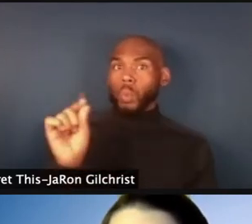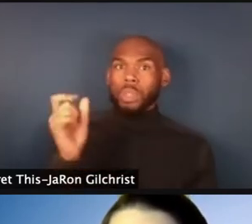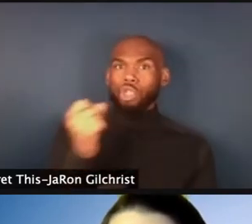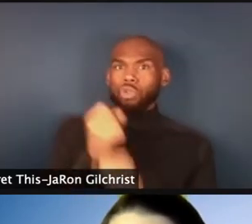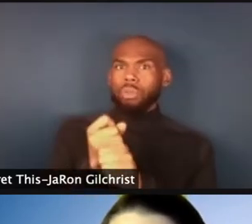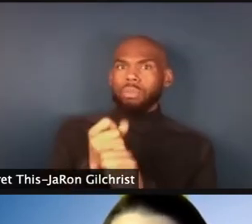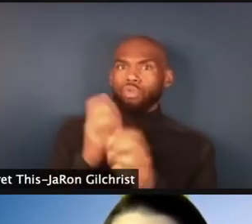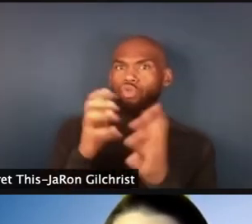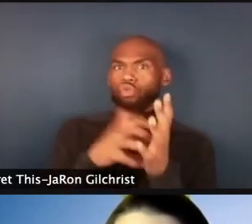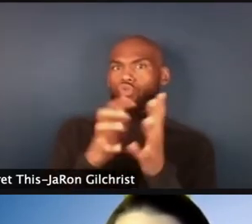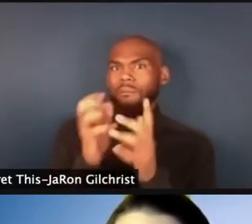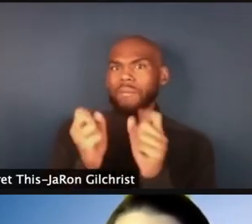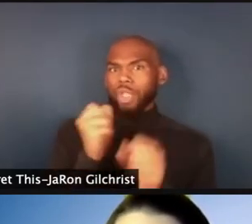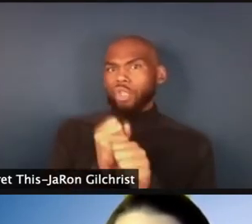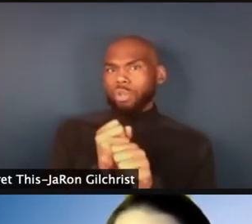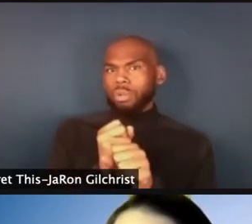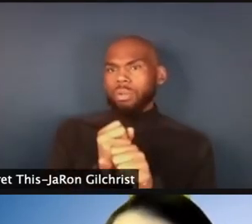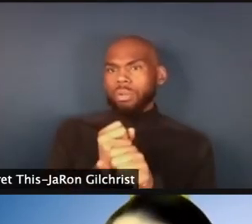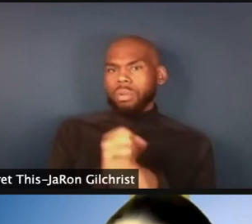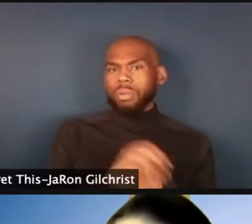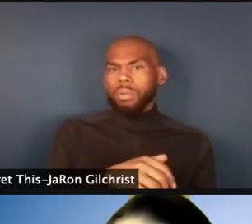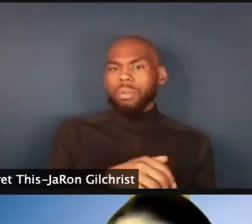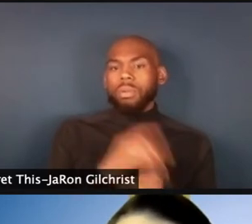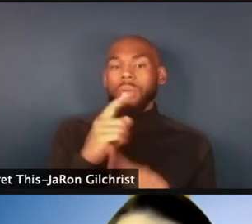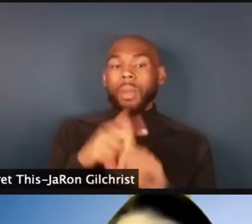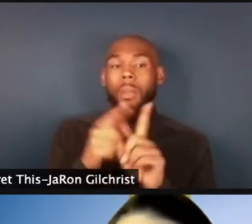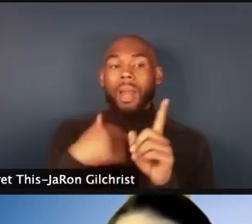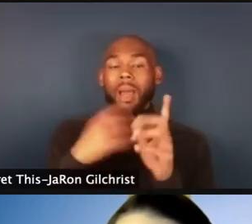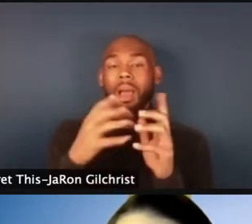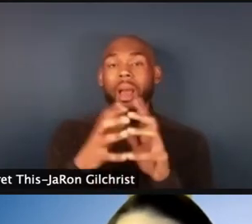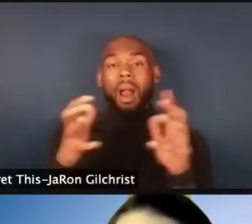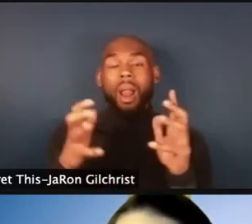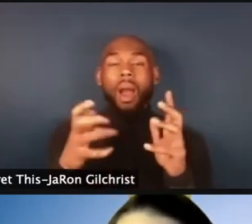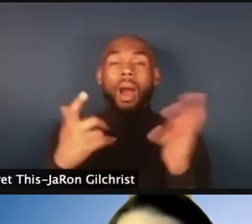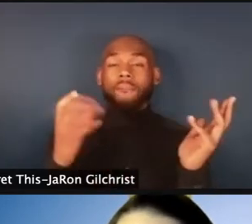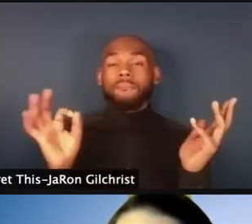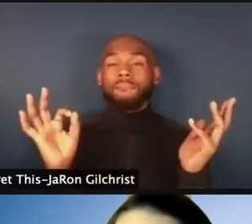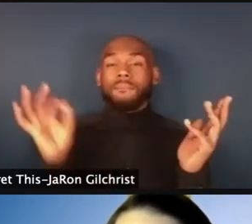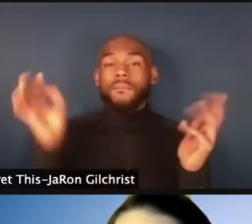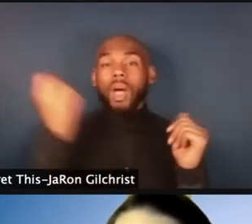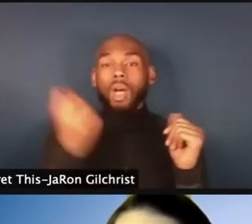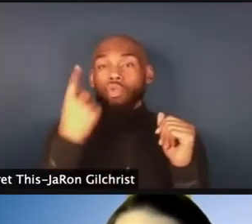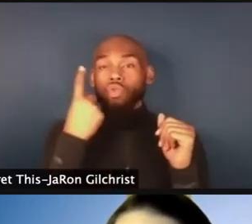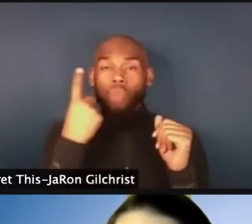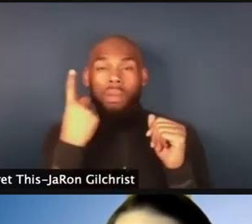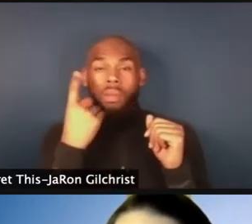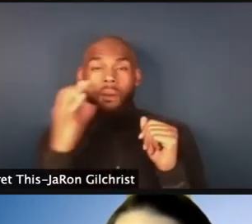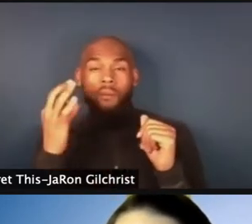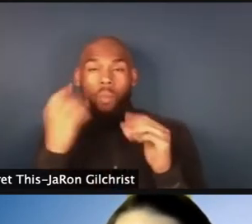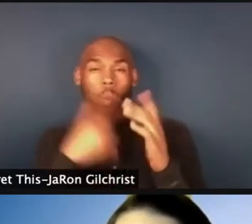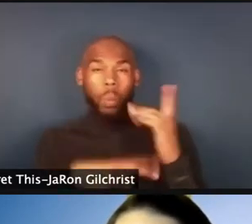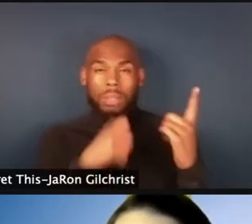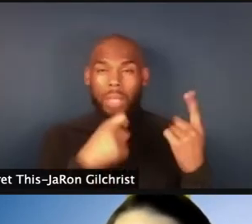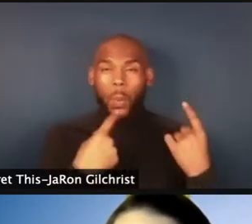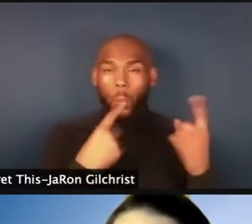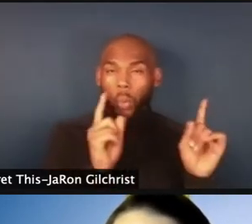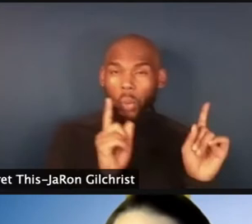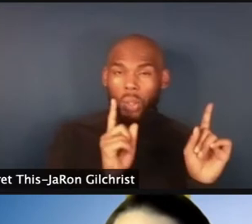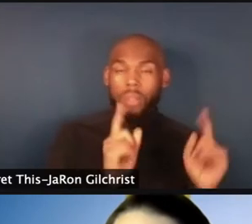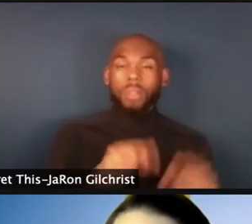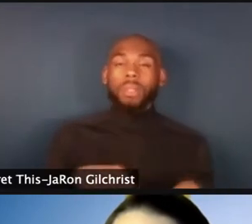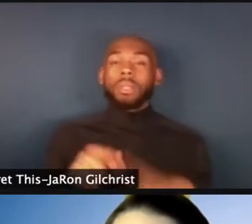Rough year. But there's been a lot of sort of understanding of like what's not working. And then sometimes you